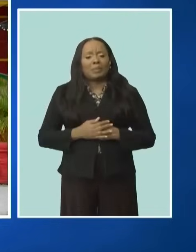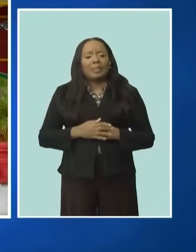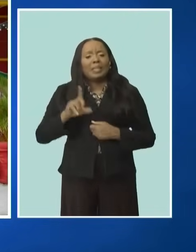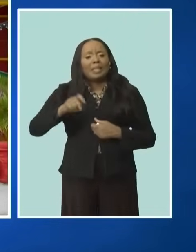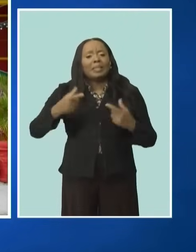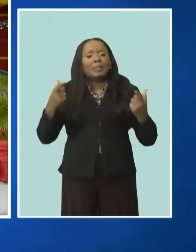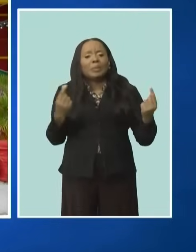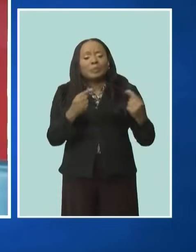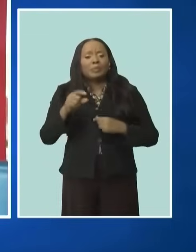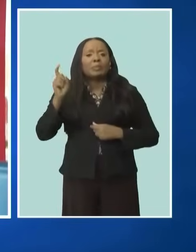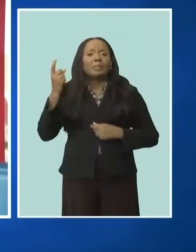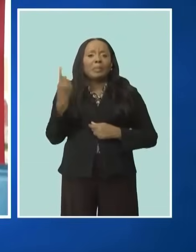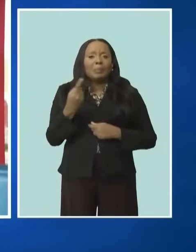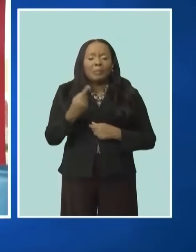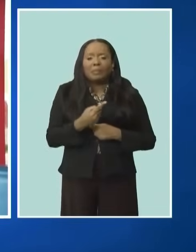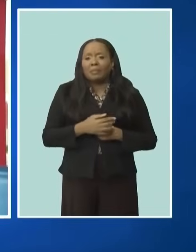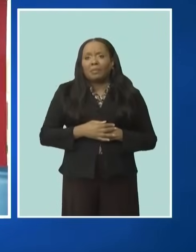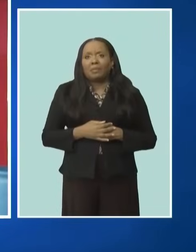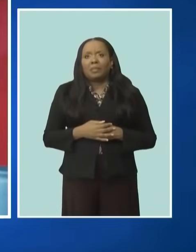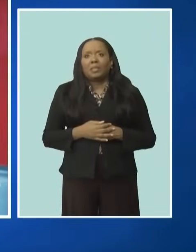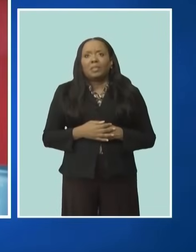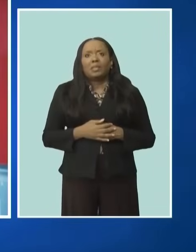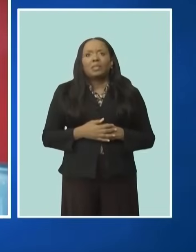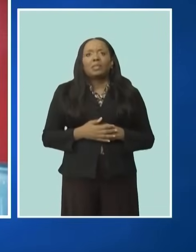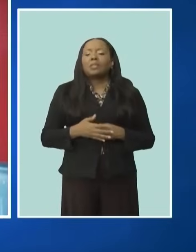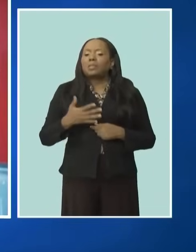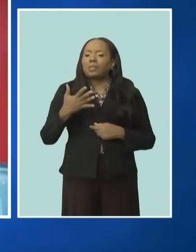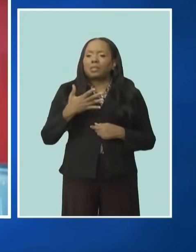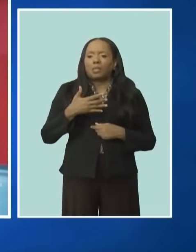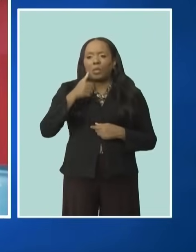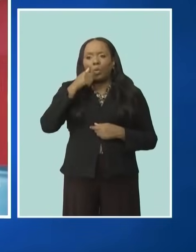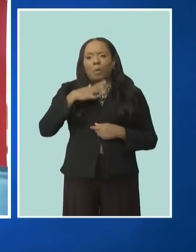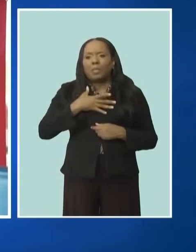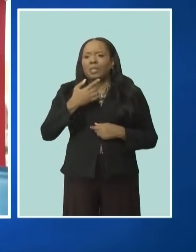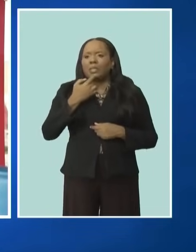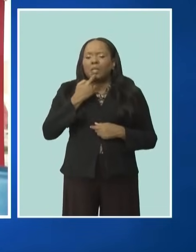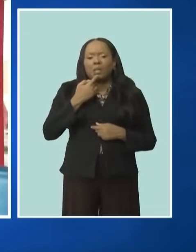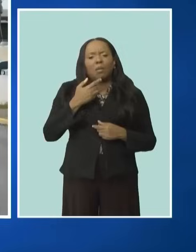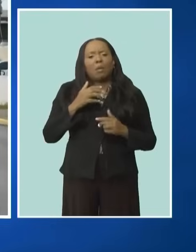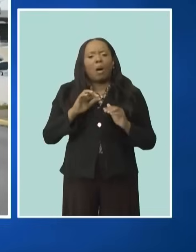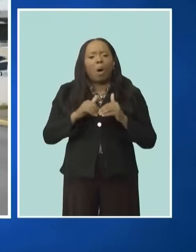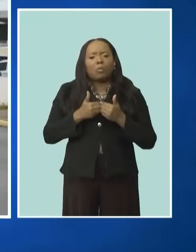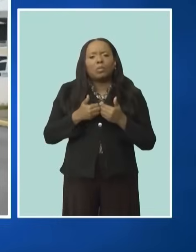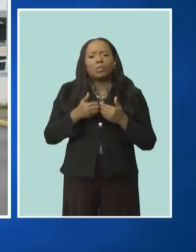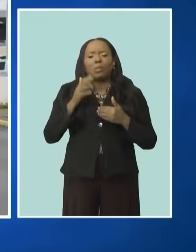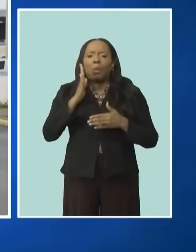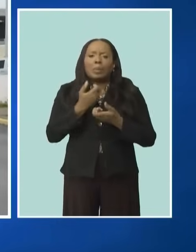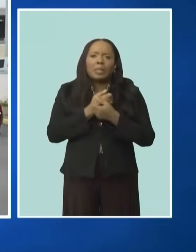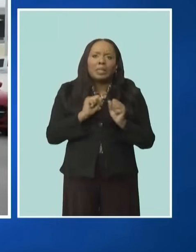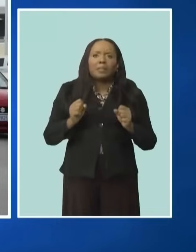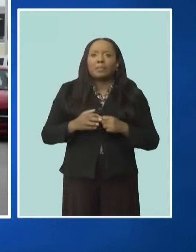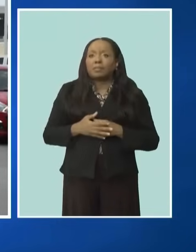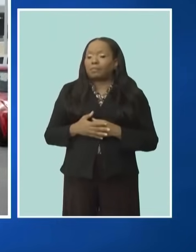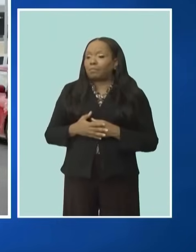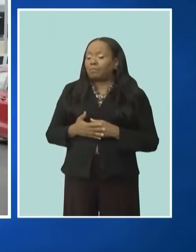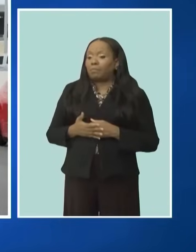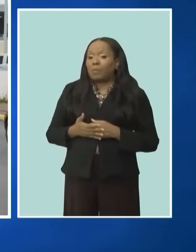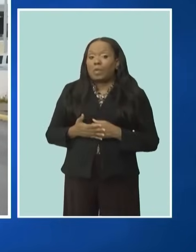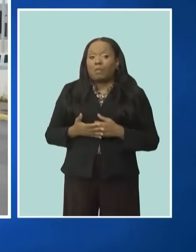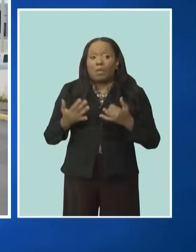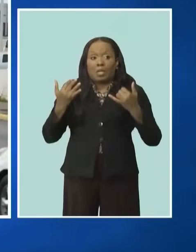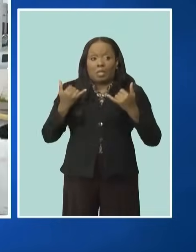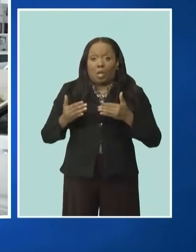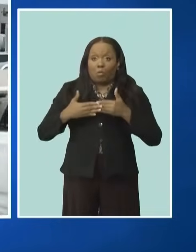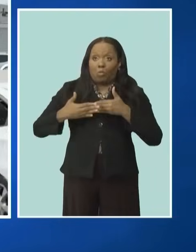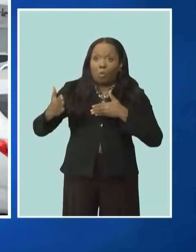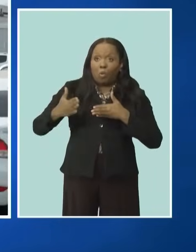The vendor spoke about the safety measures she plans to put in place. From now on, I will close a bit earlier for